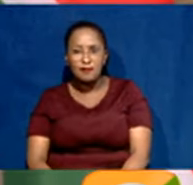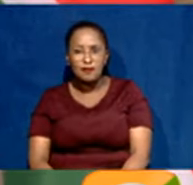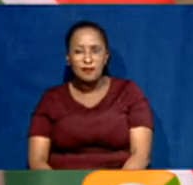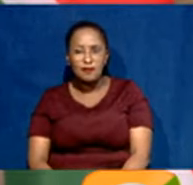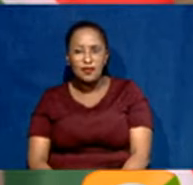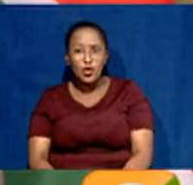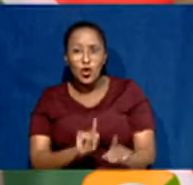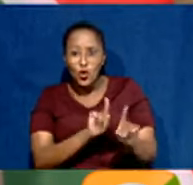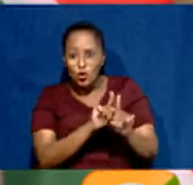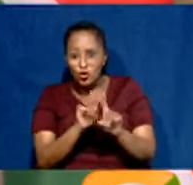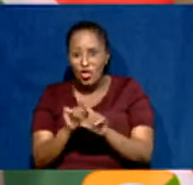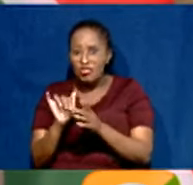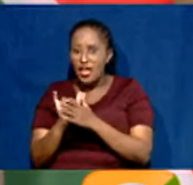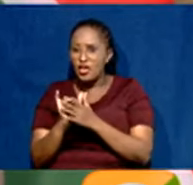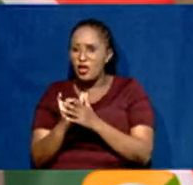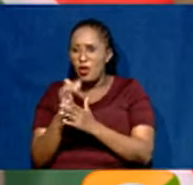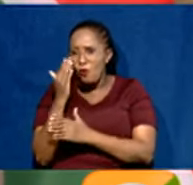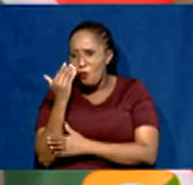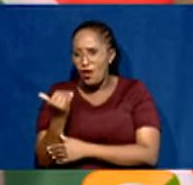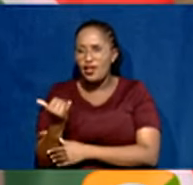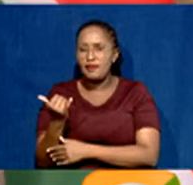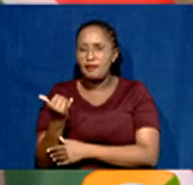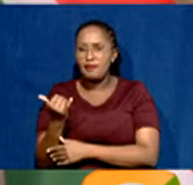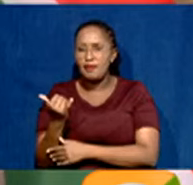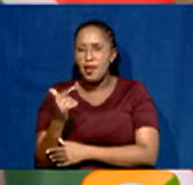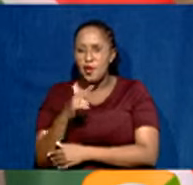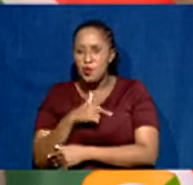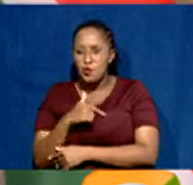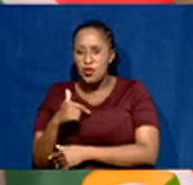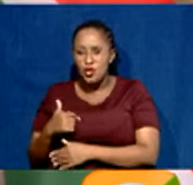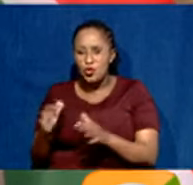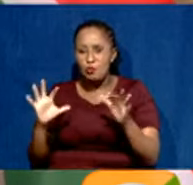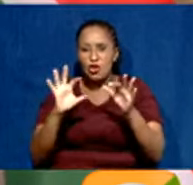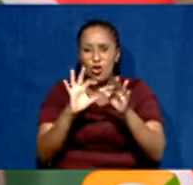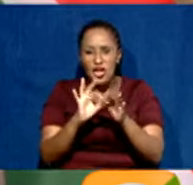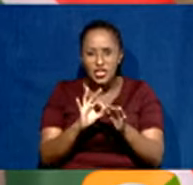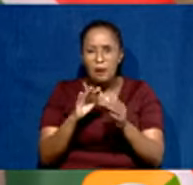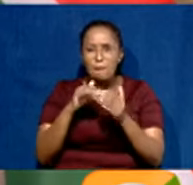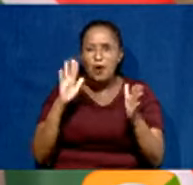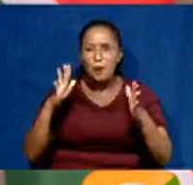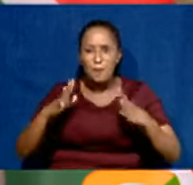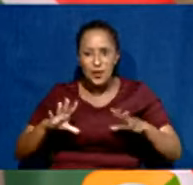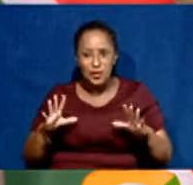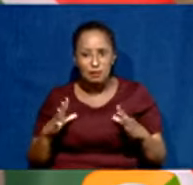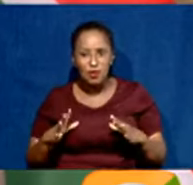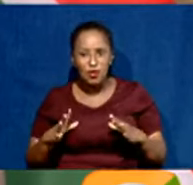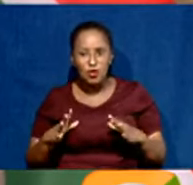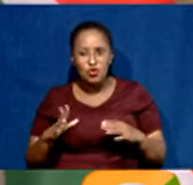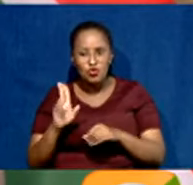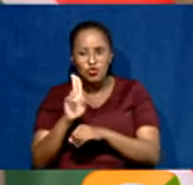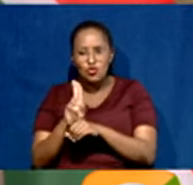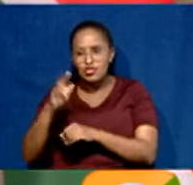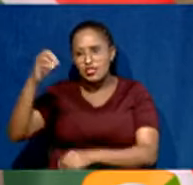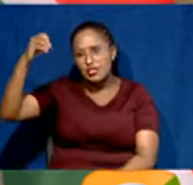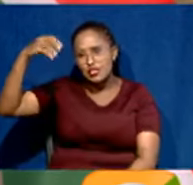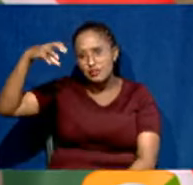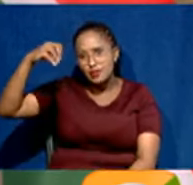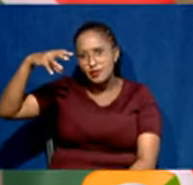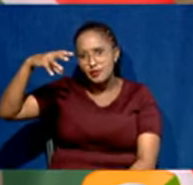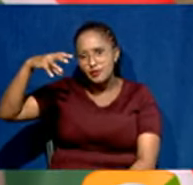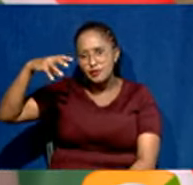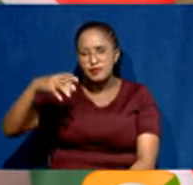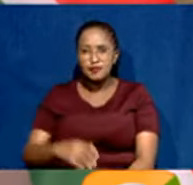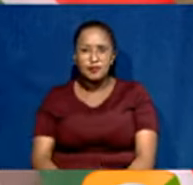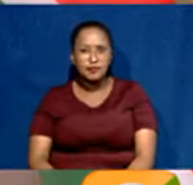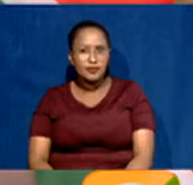generating. And it is partly why we have connected more people to electricity.